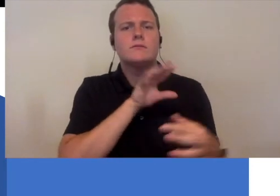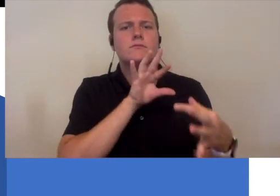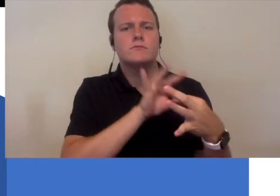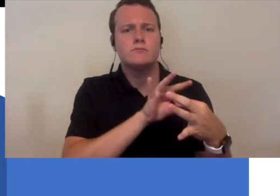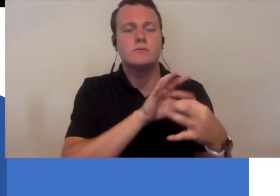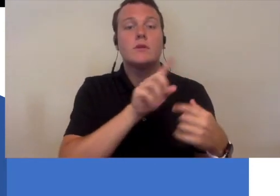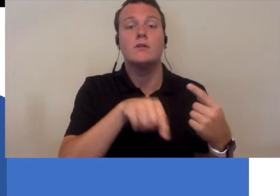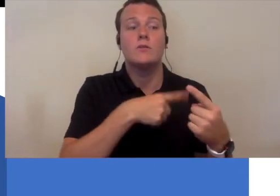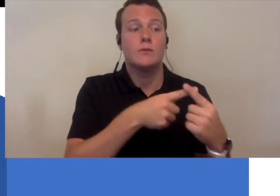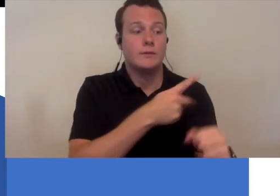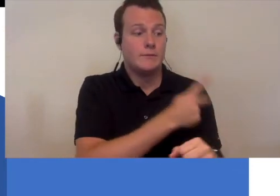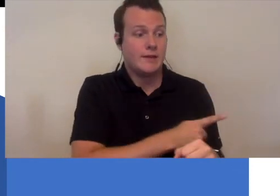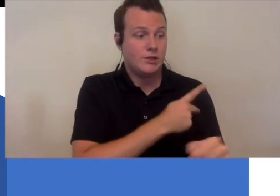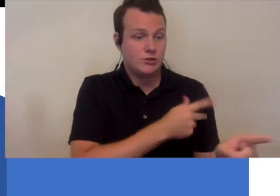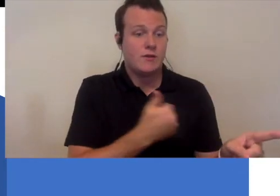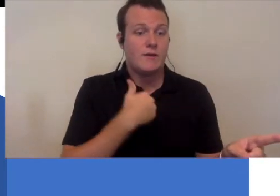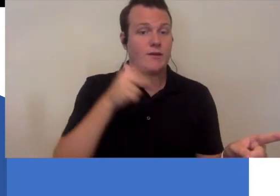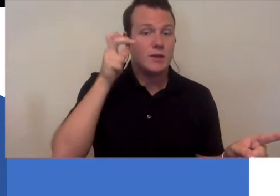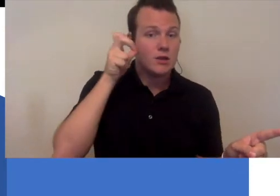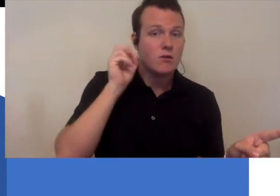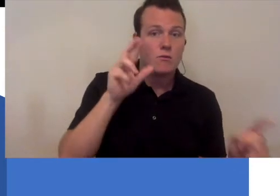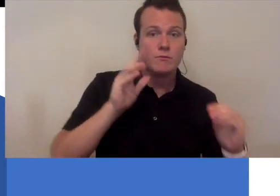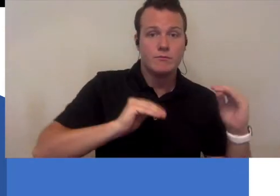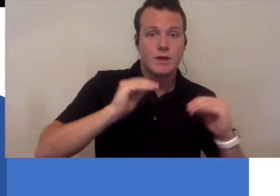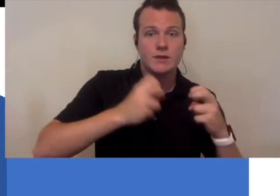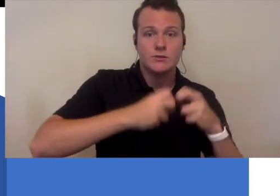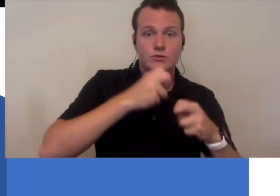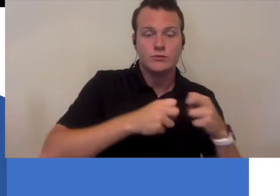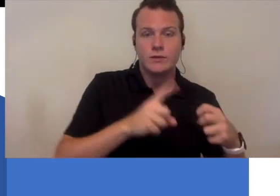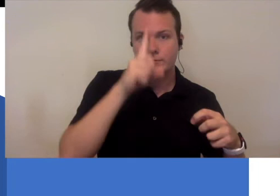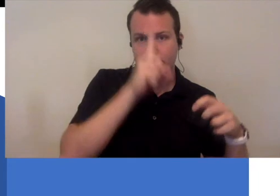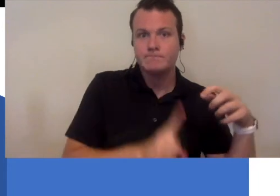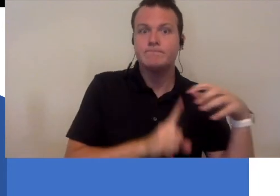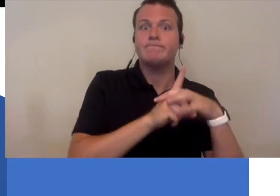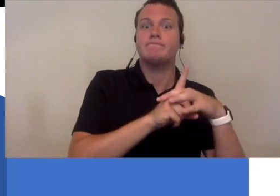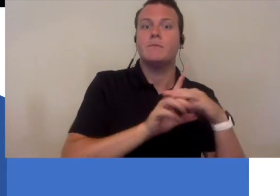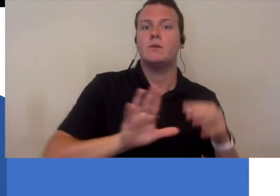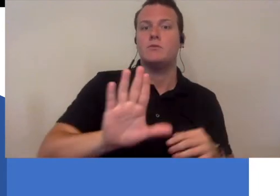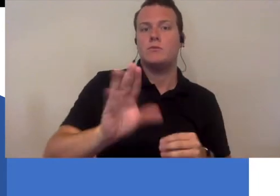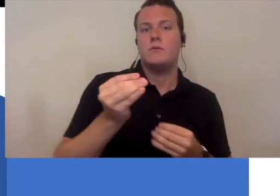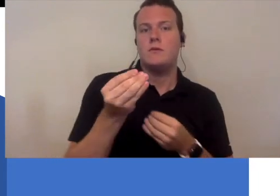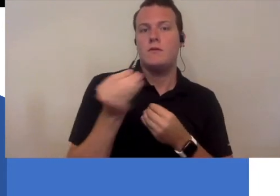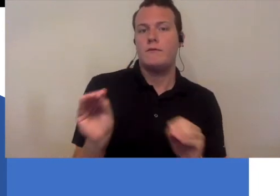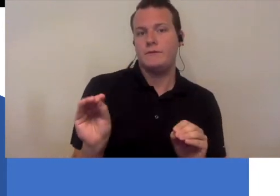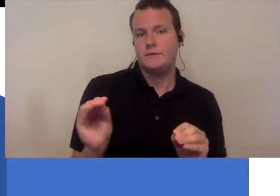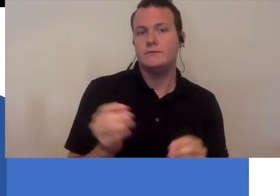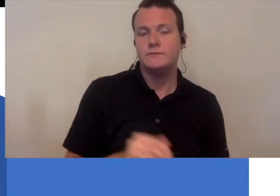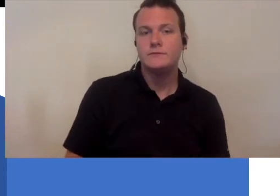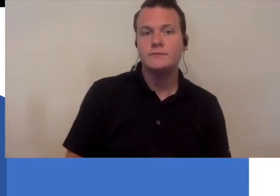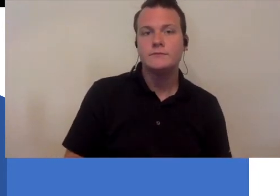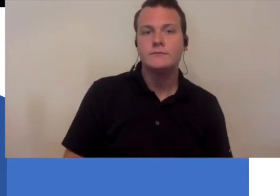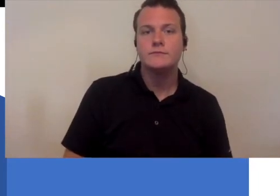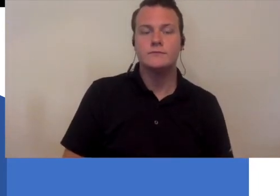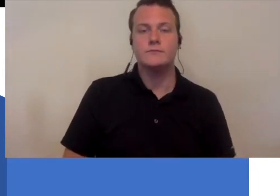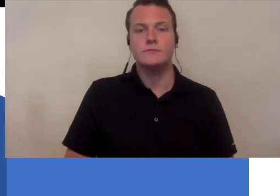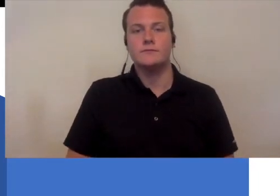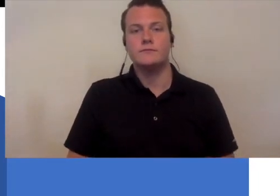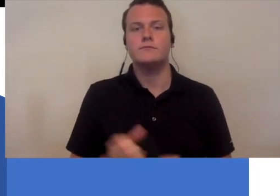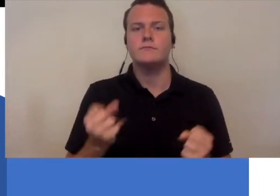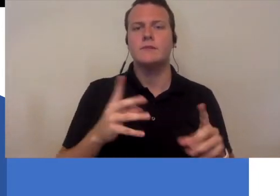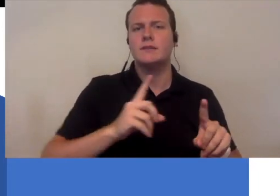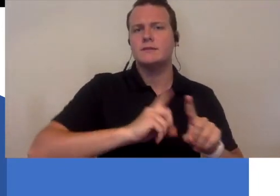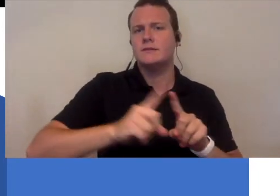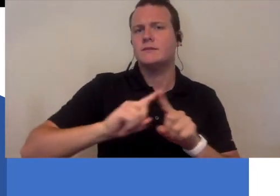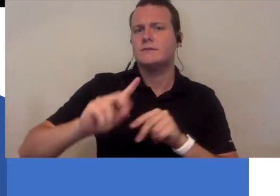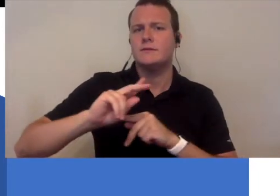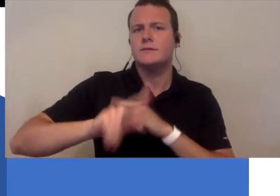has a patient with a hearing or balance issue, they think of your office. They think of your office. So there's all